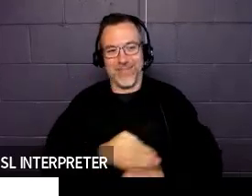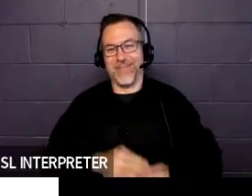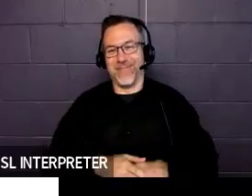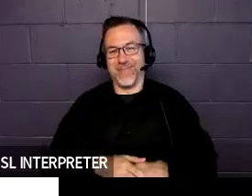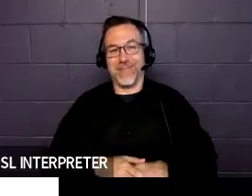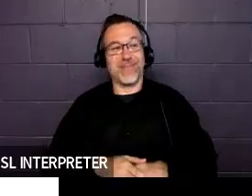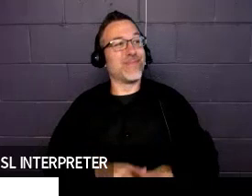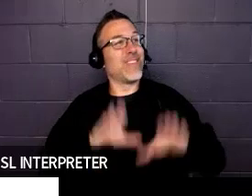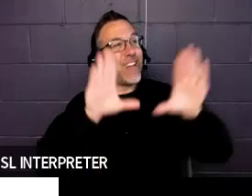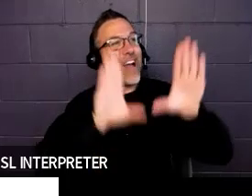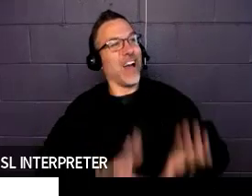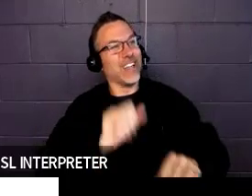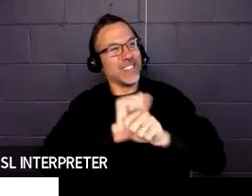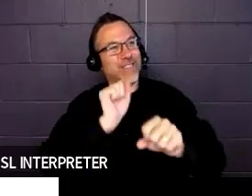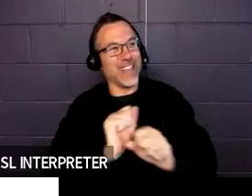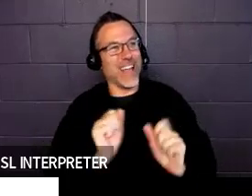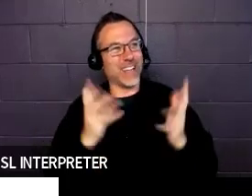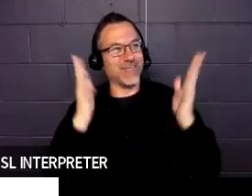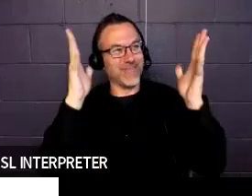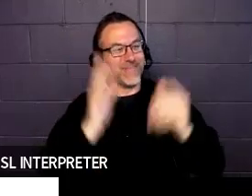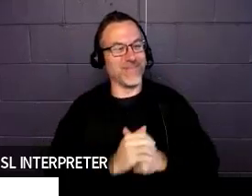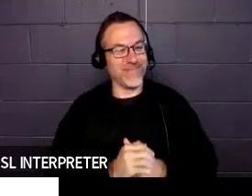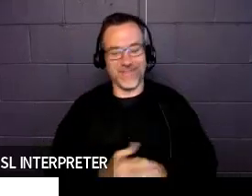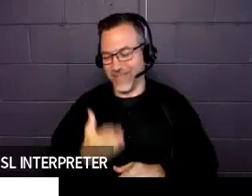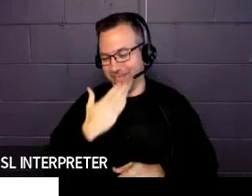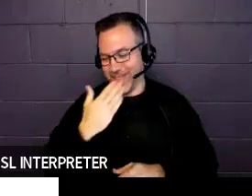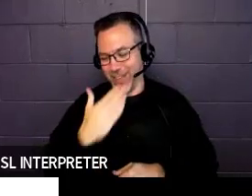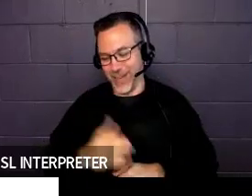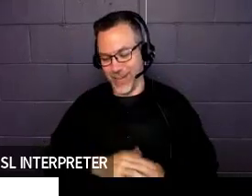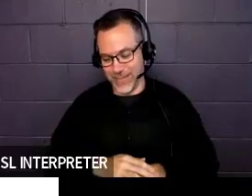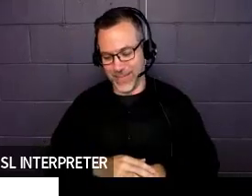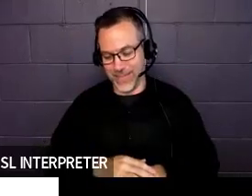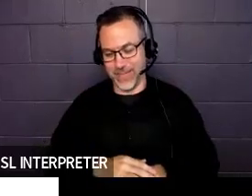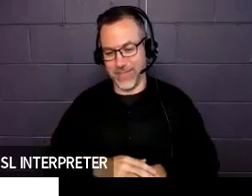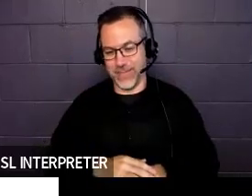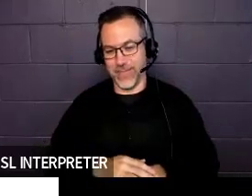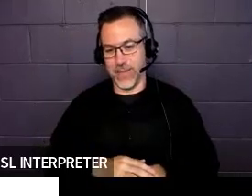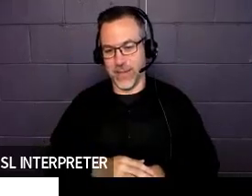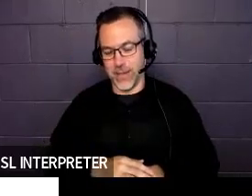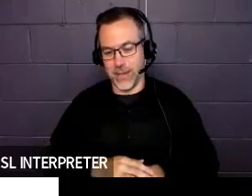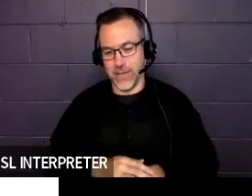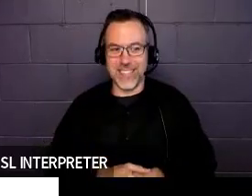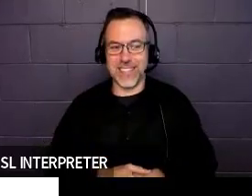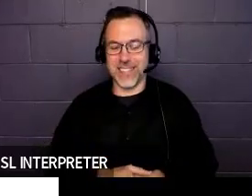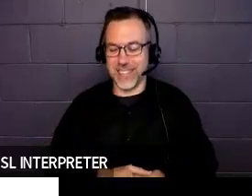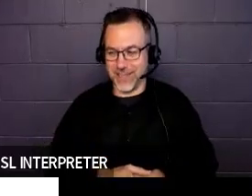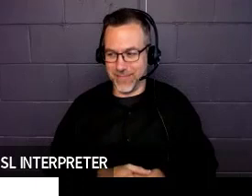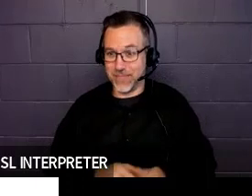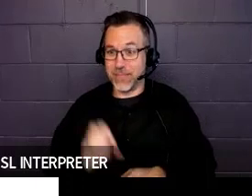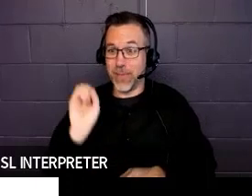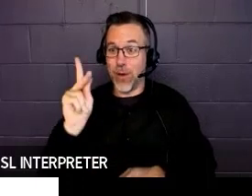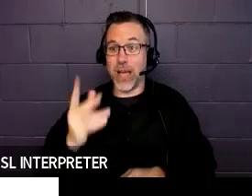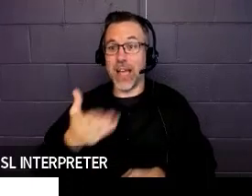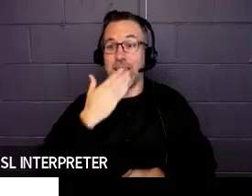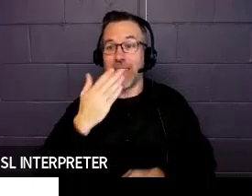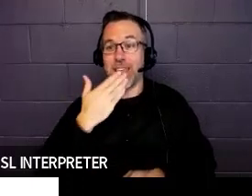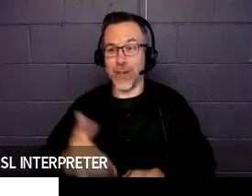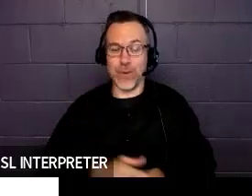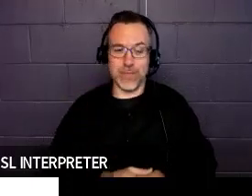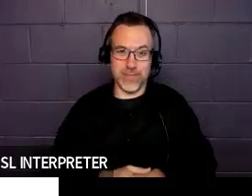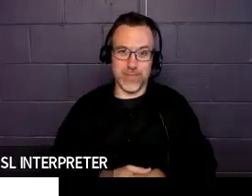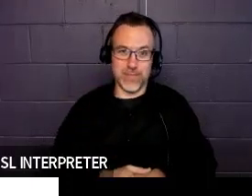You did awesome. You did great. Thank you. Great. Thank you.